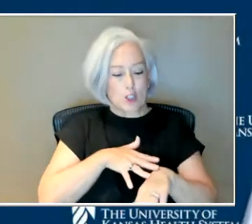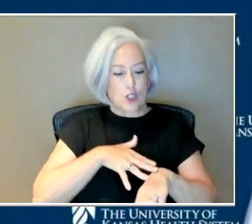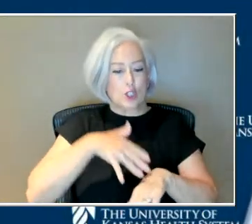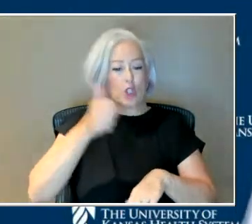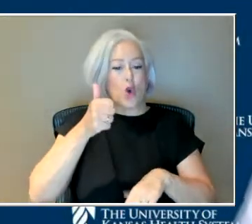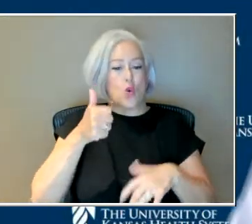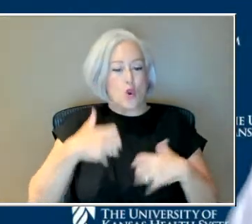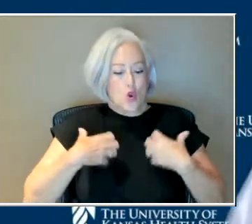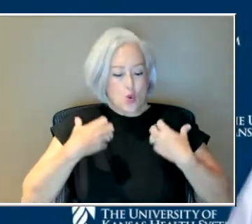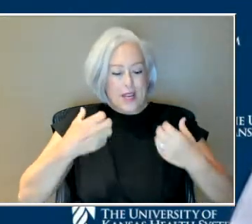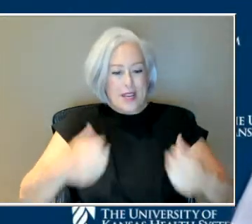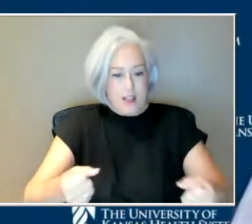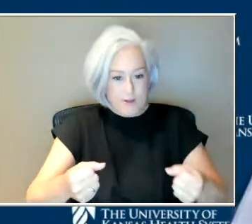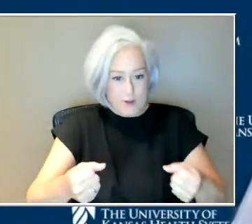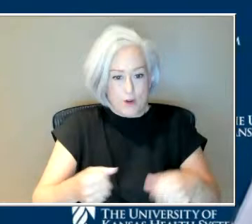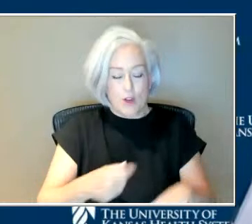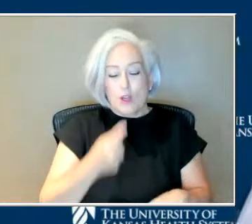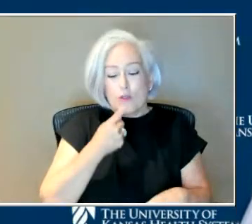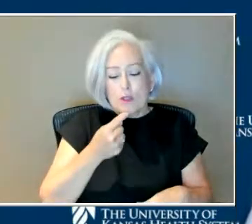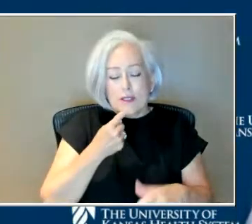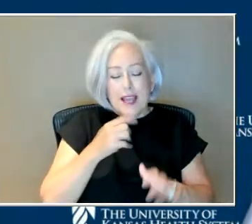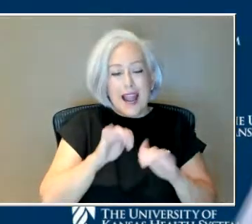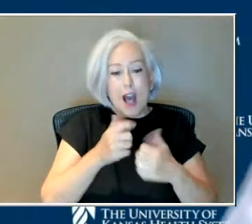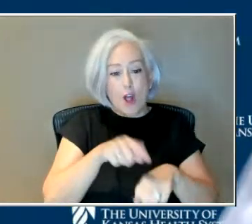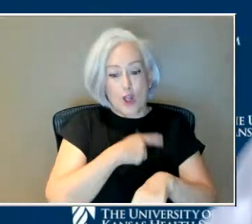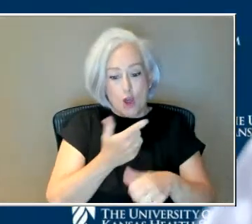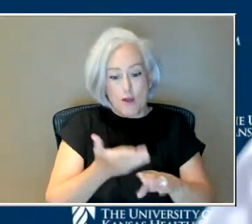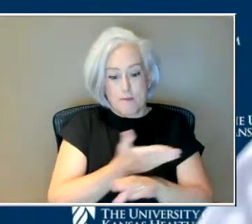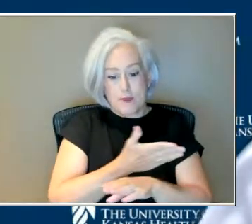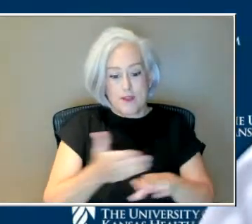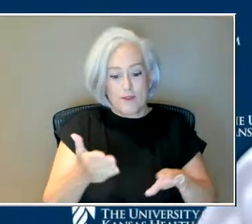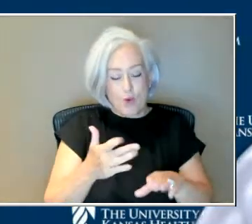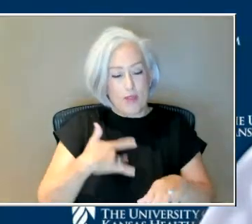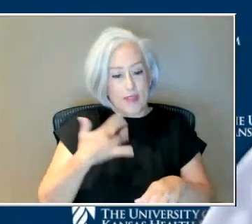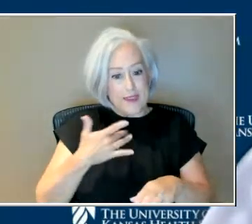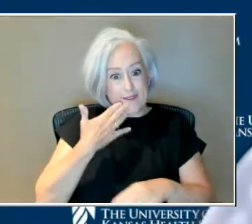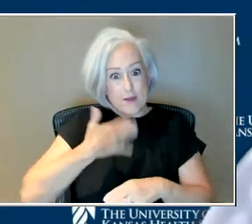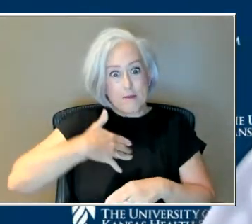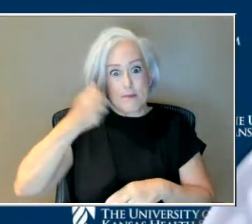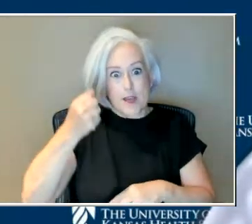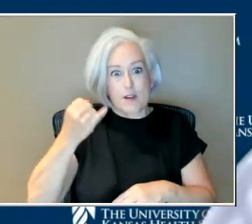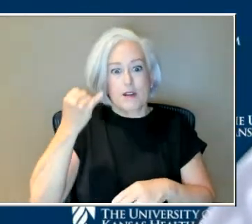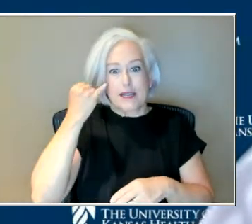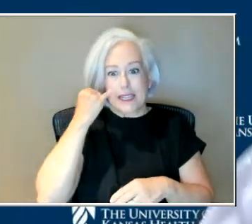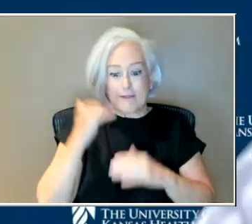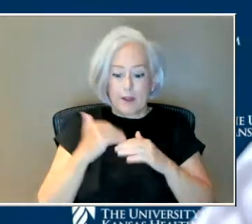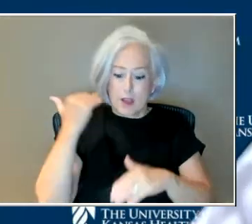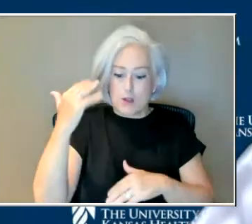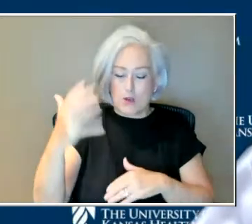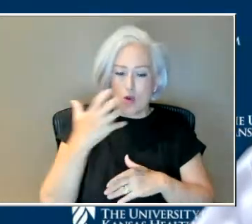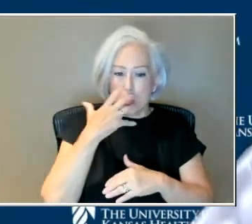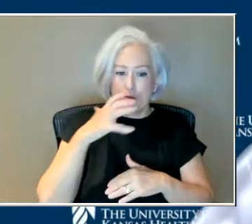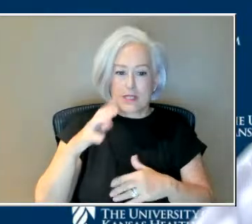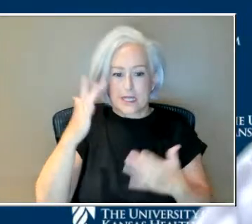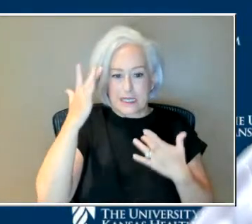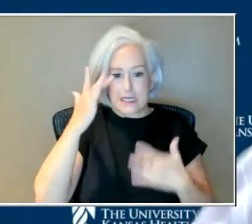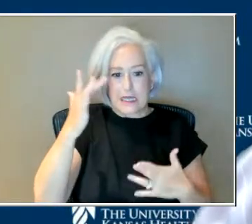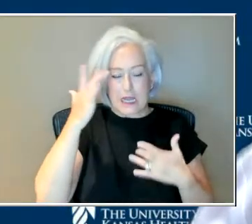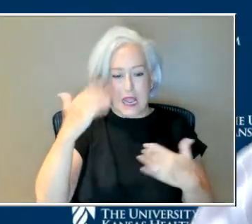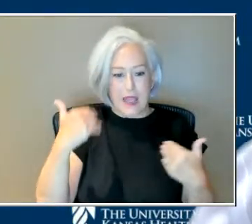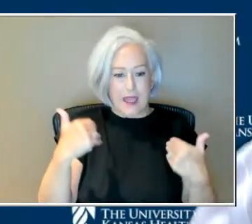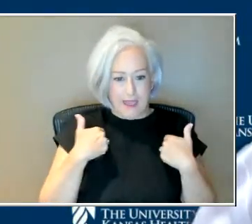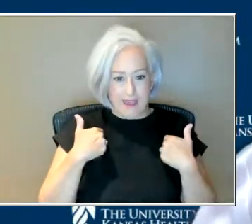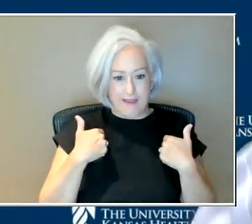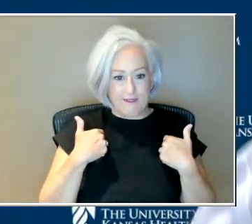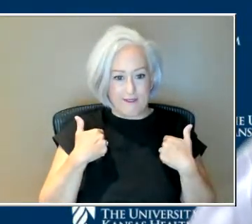feel better if they've reached a level of heat exhaustion or some level of heat related illness, and the answer is